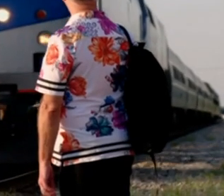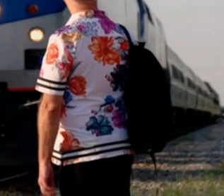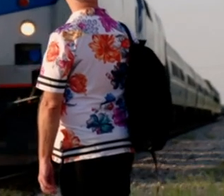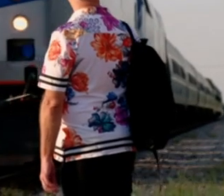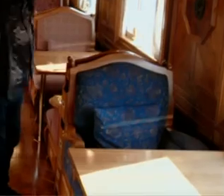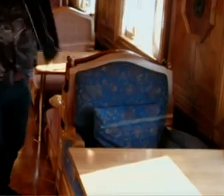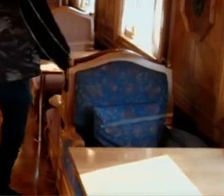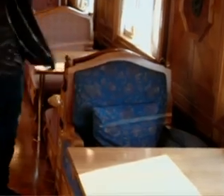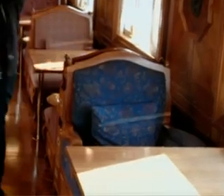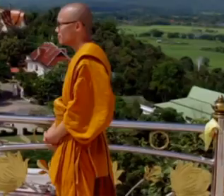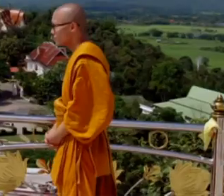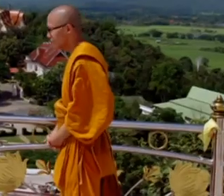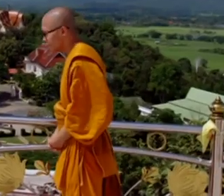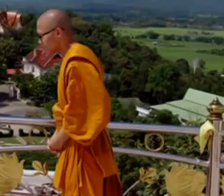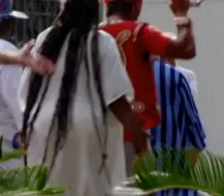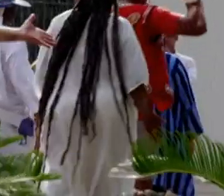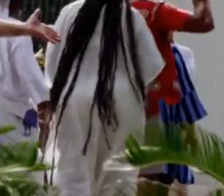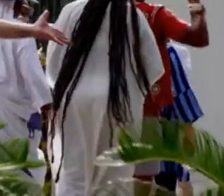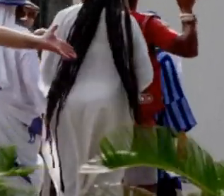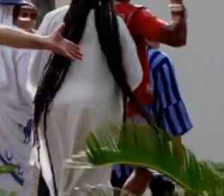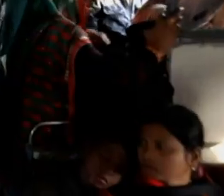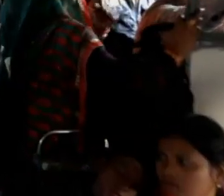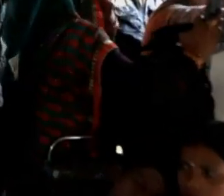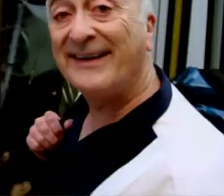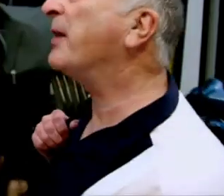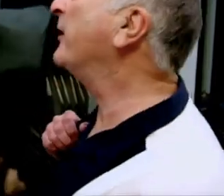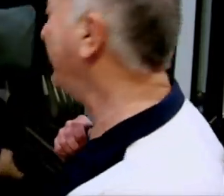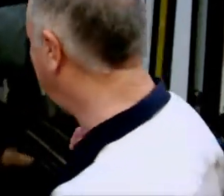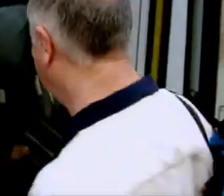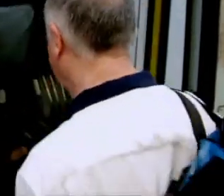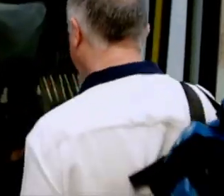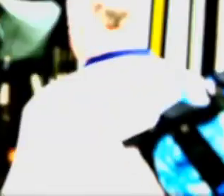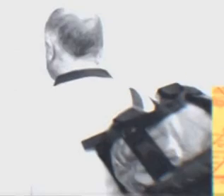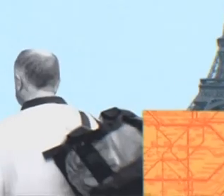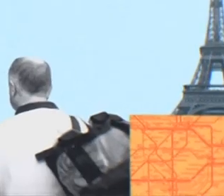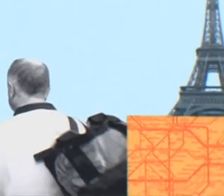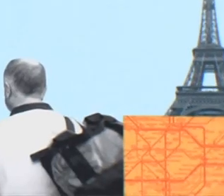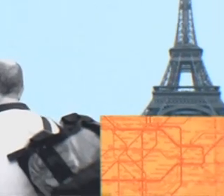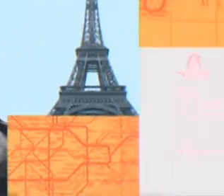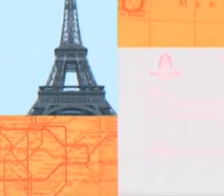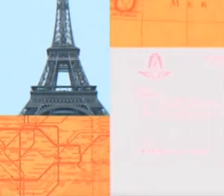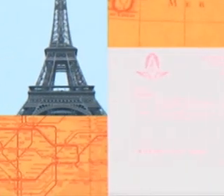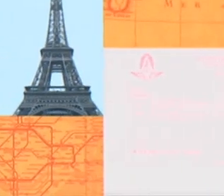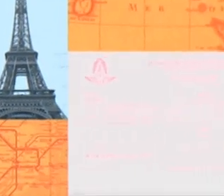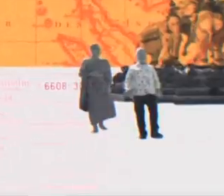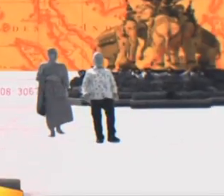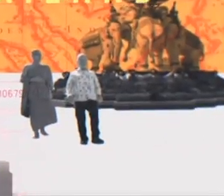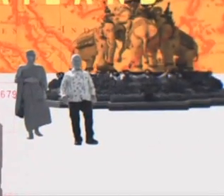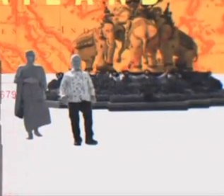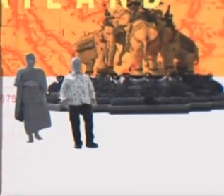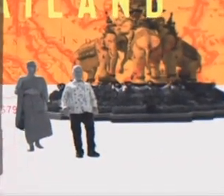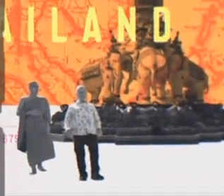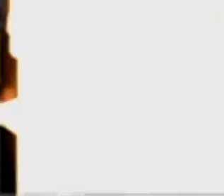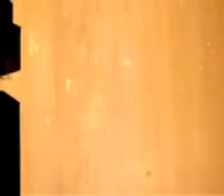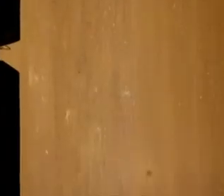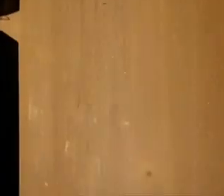Let Tony Robinson whisk you away on a whistle-stop world tour. Come on. By train. From iconic